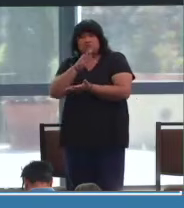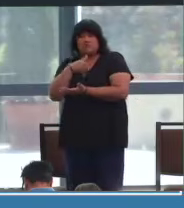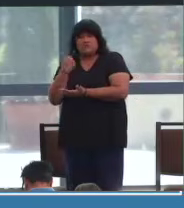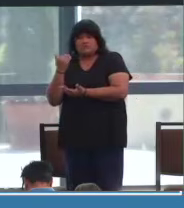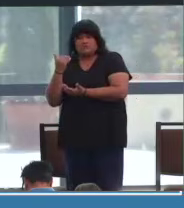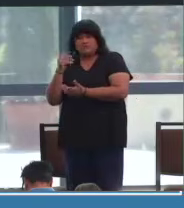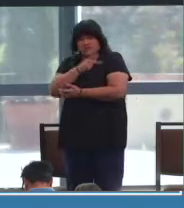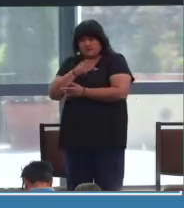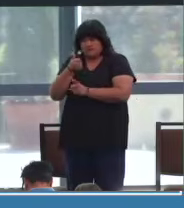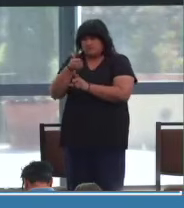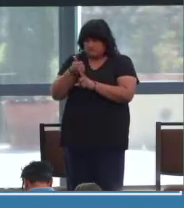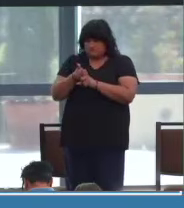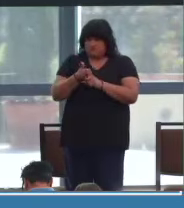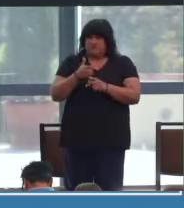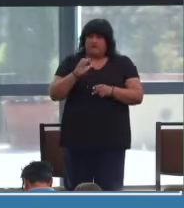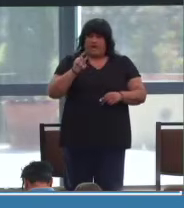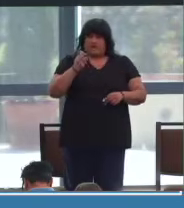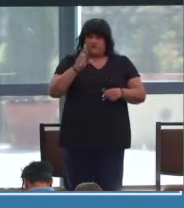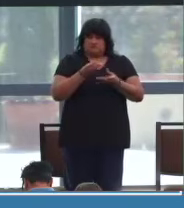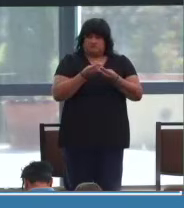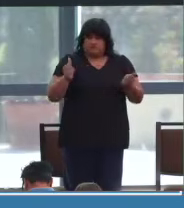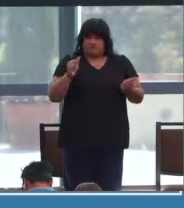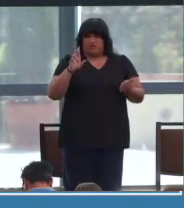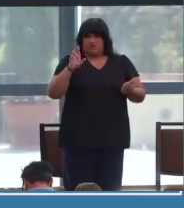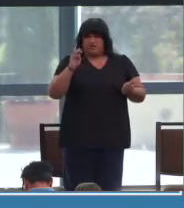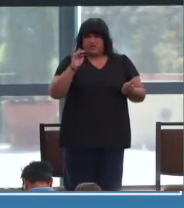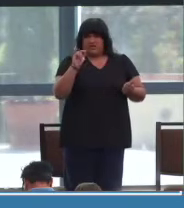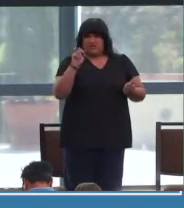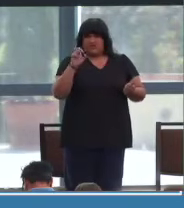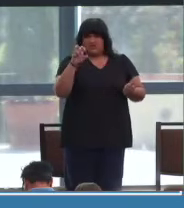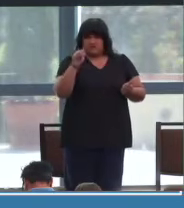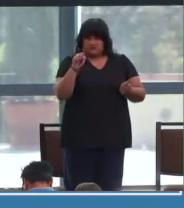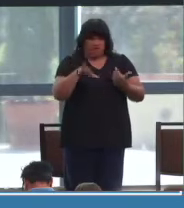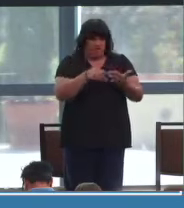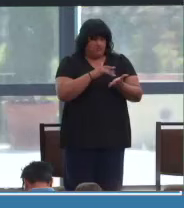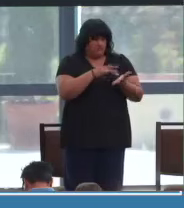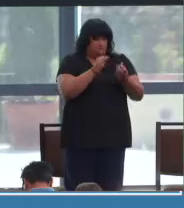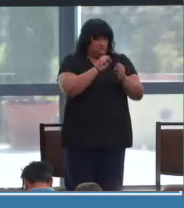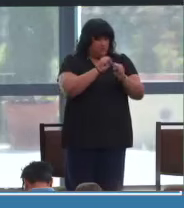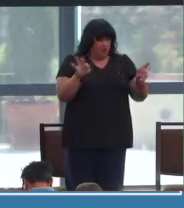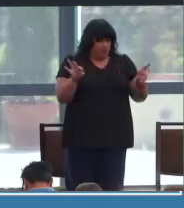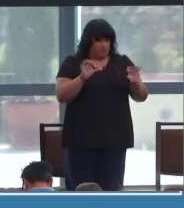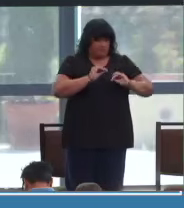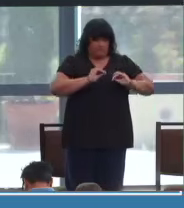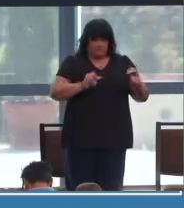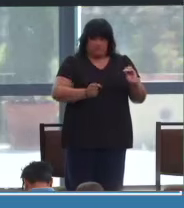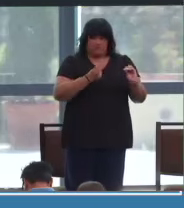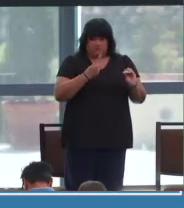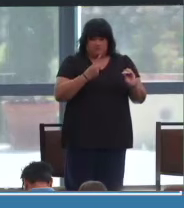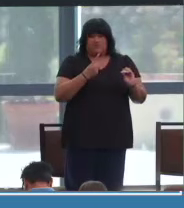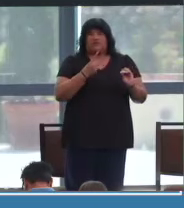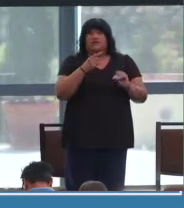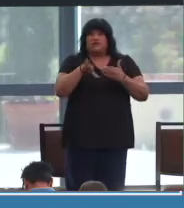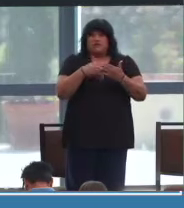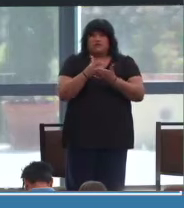have been in remission off of all their medications except for hydroxychloroquine. And we know that sometimes patients, all of their main